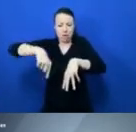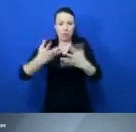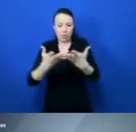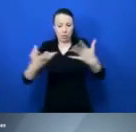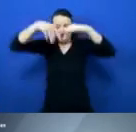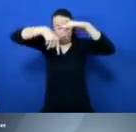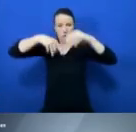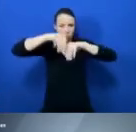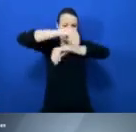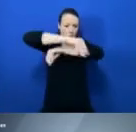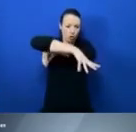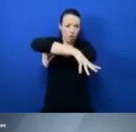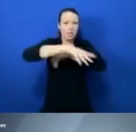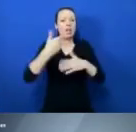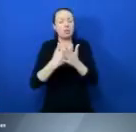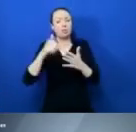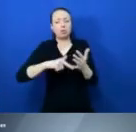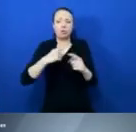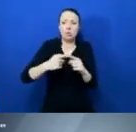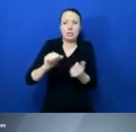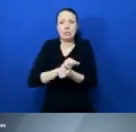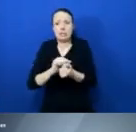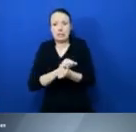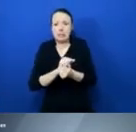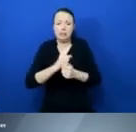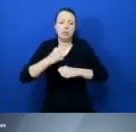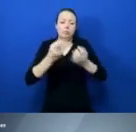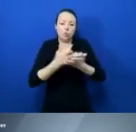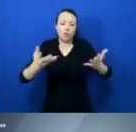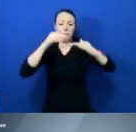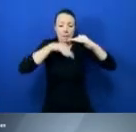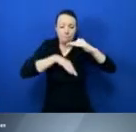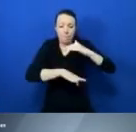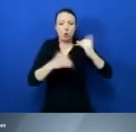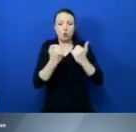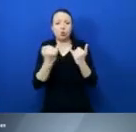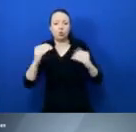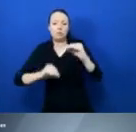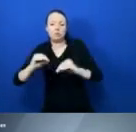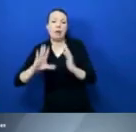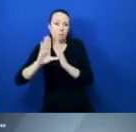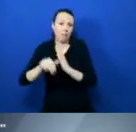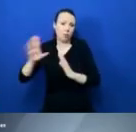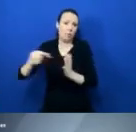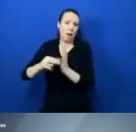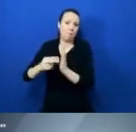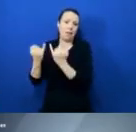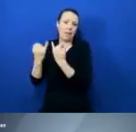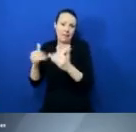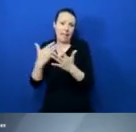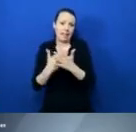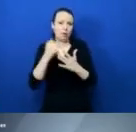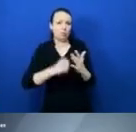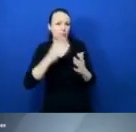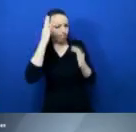the underground infrastructure that we also have a lot of in our cities. And also what is worth remembering is